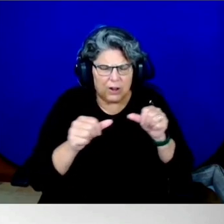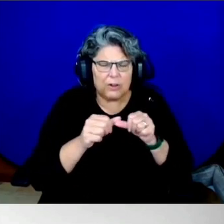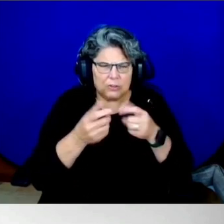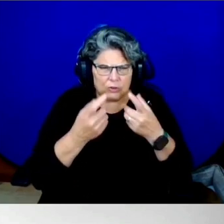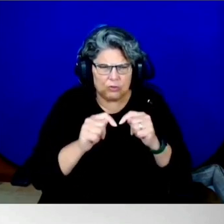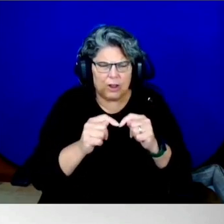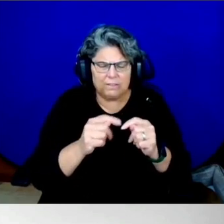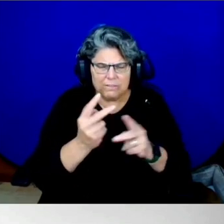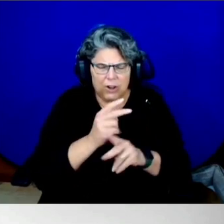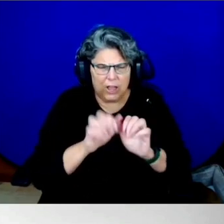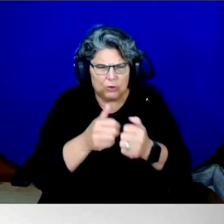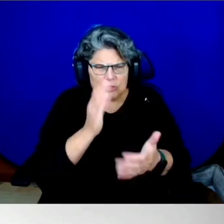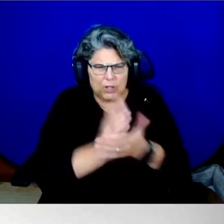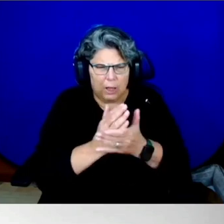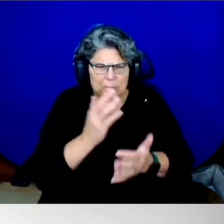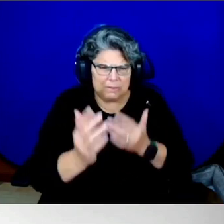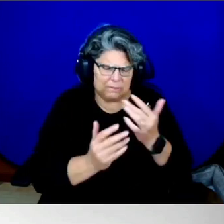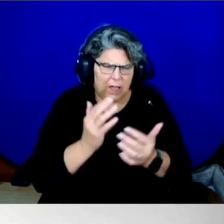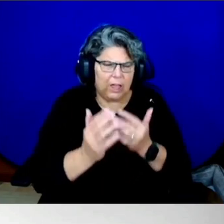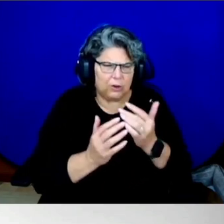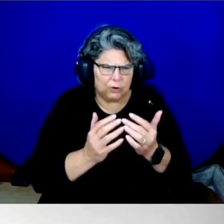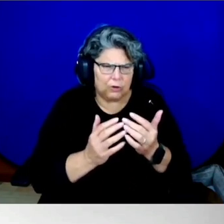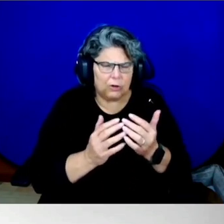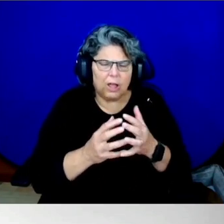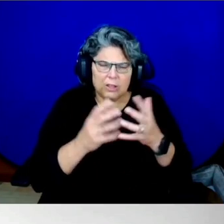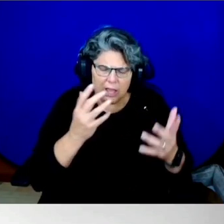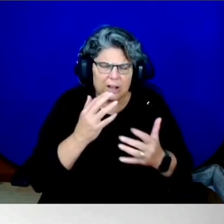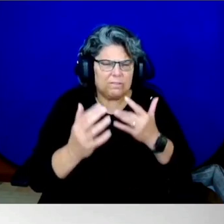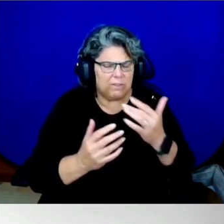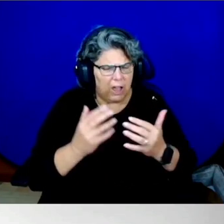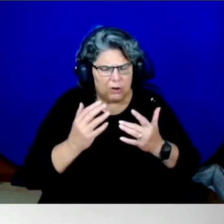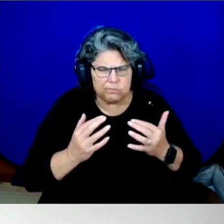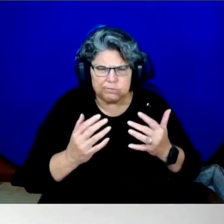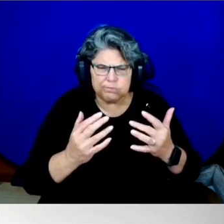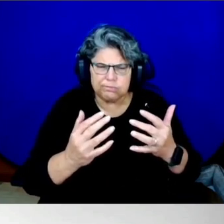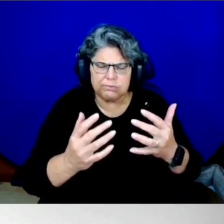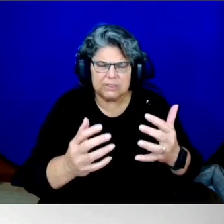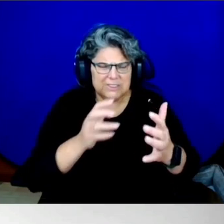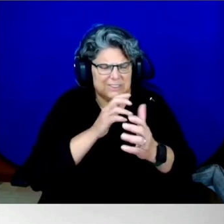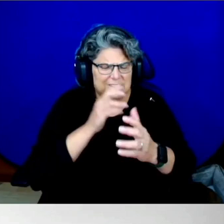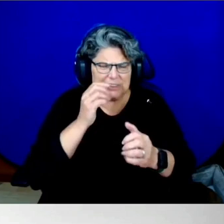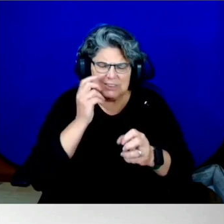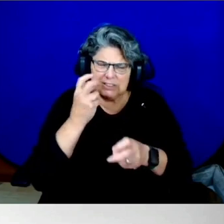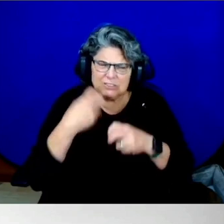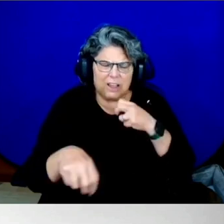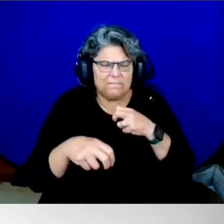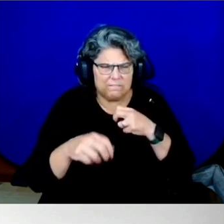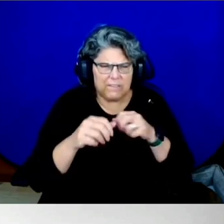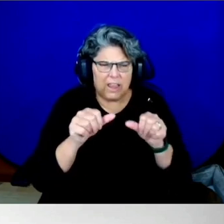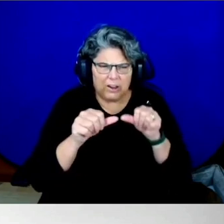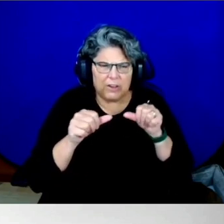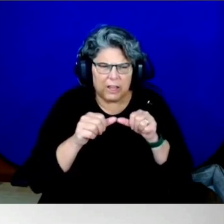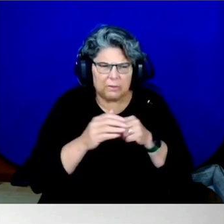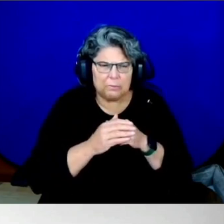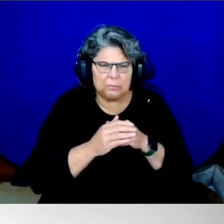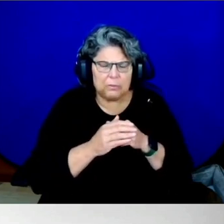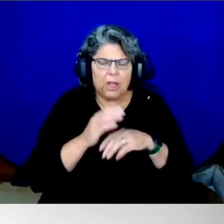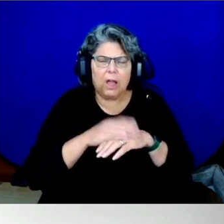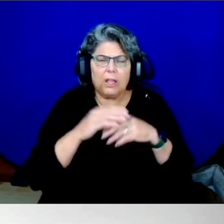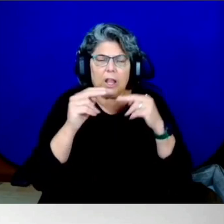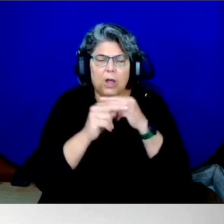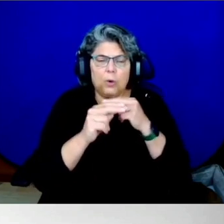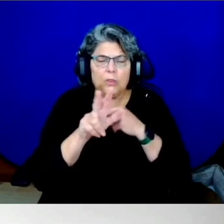in there. So a lot of fire activity, a lot of really tough ground, but a lot of good work being done. As we come down on Highway 32 near